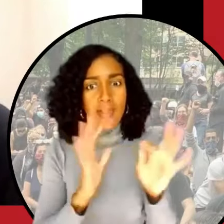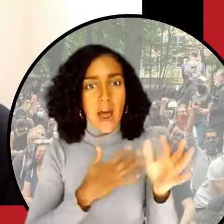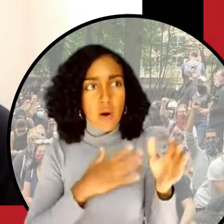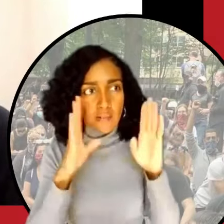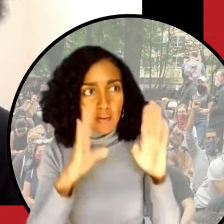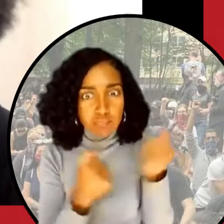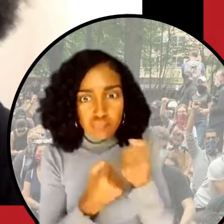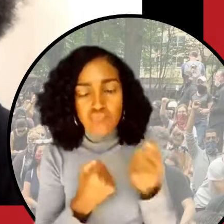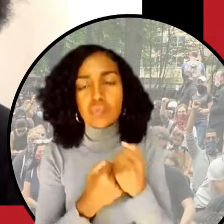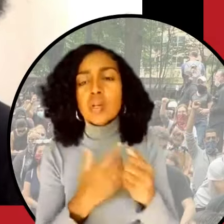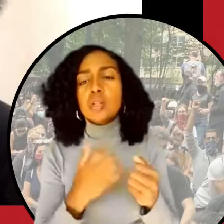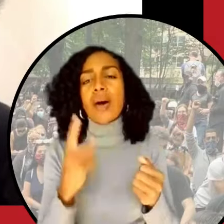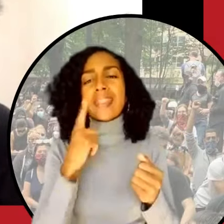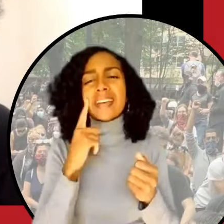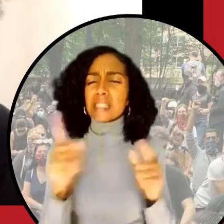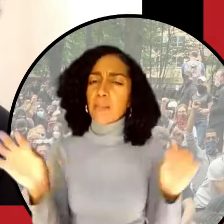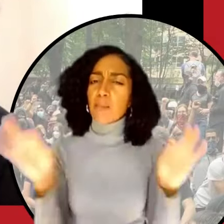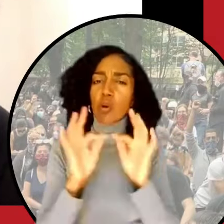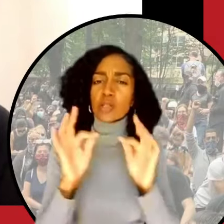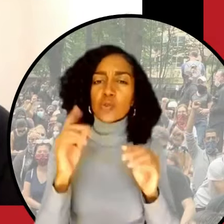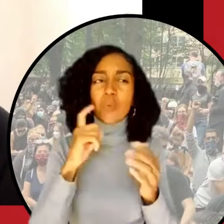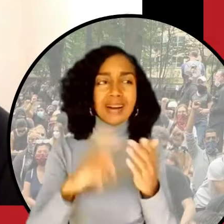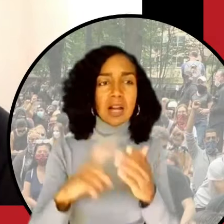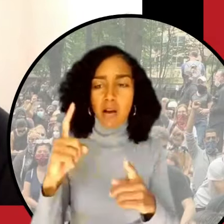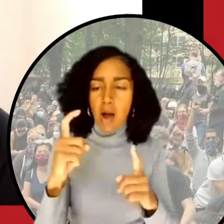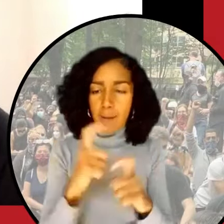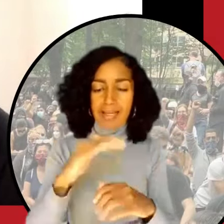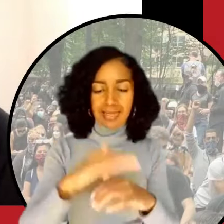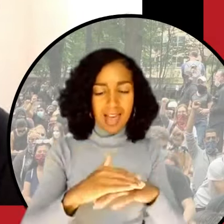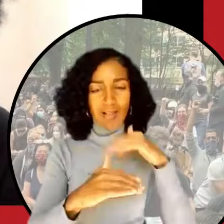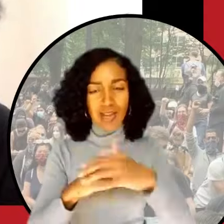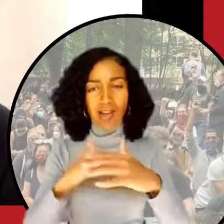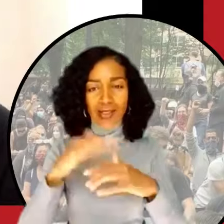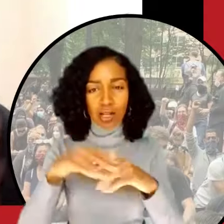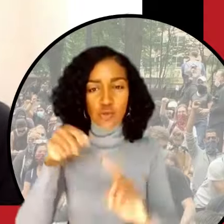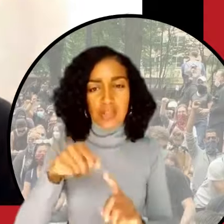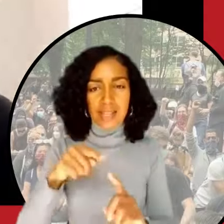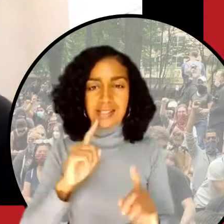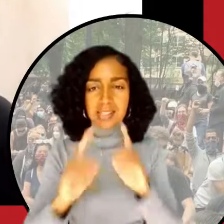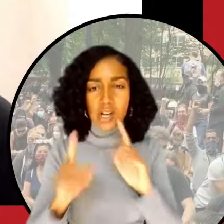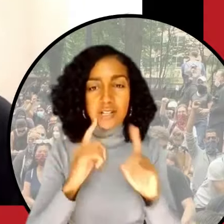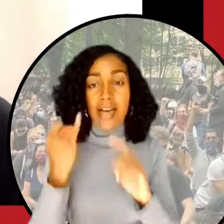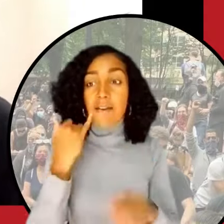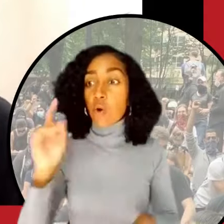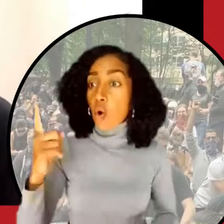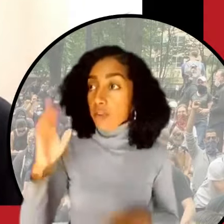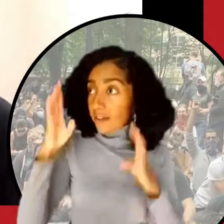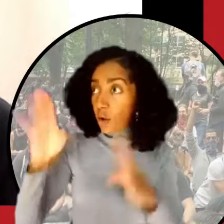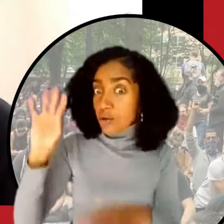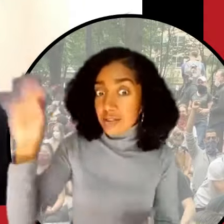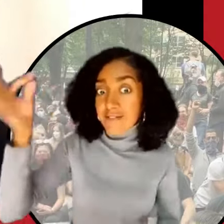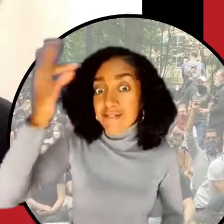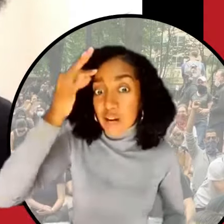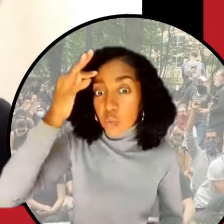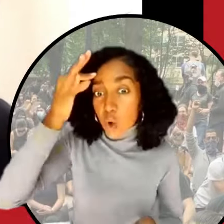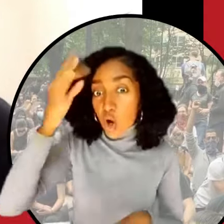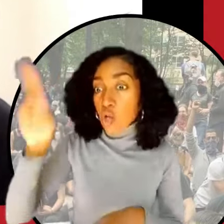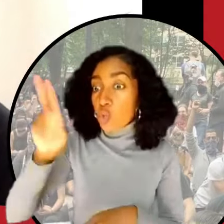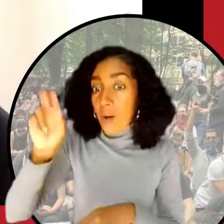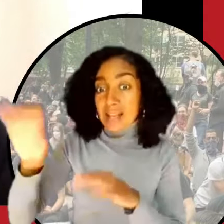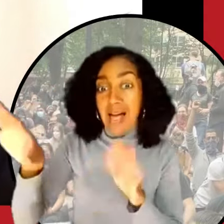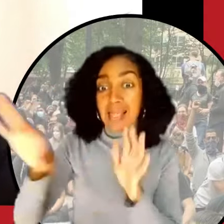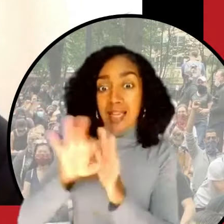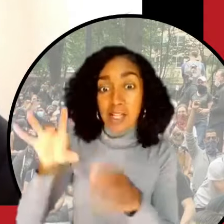is necessary, because what's also real is if we're only talking about the federal elections in the U.S., we're also still conceding territory, right? What does it